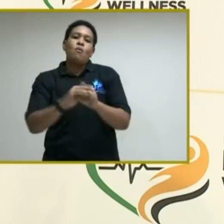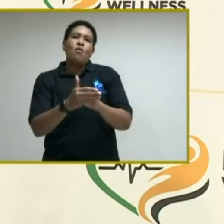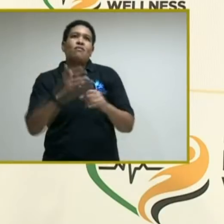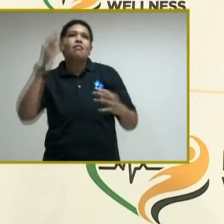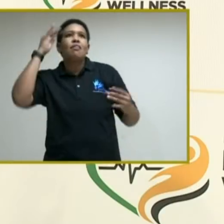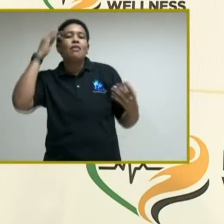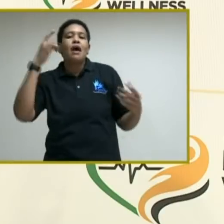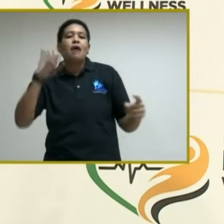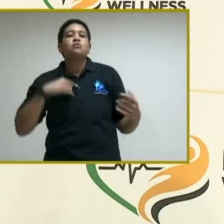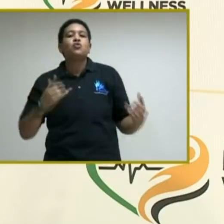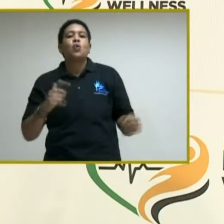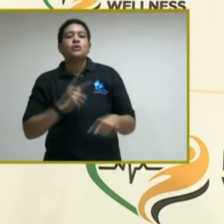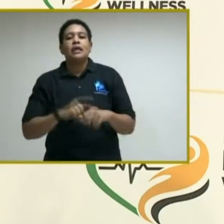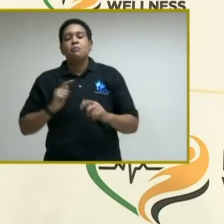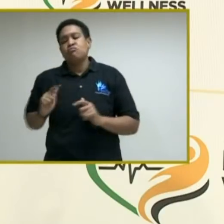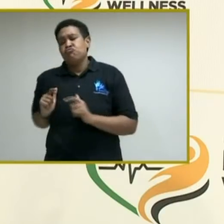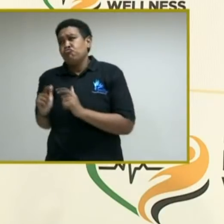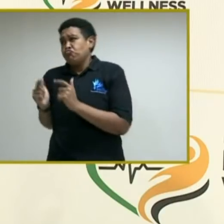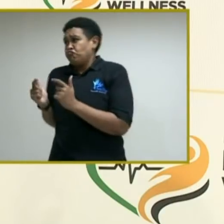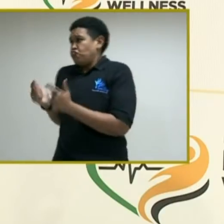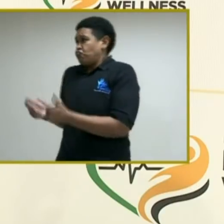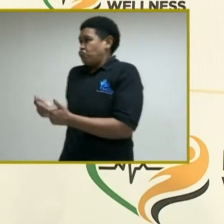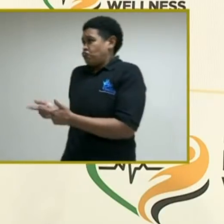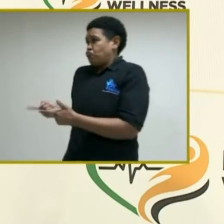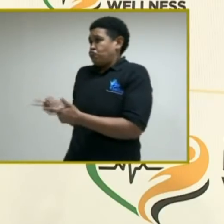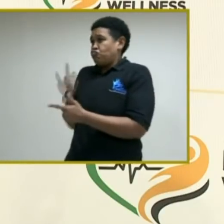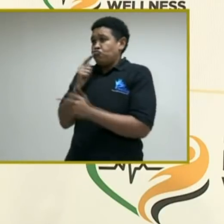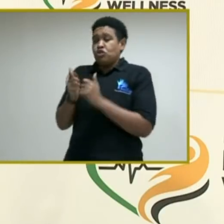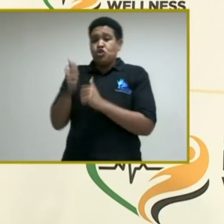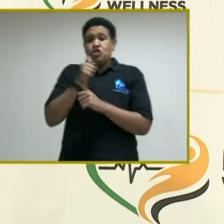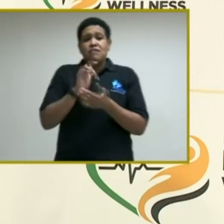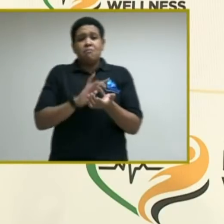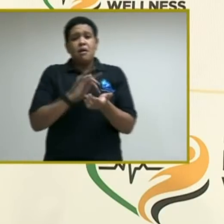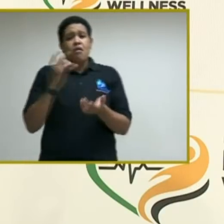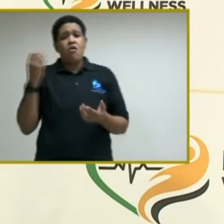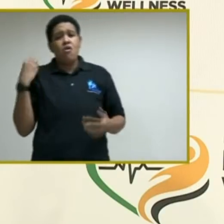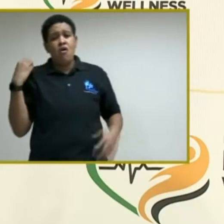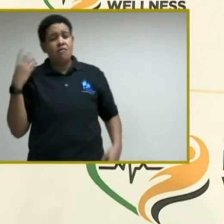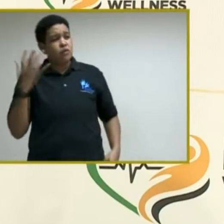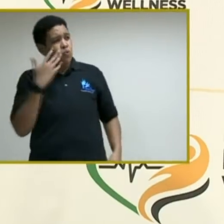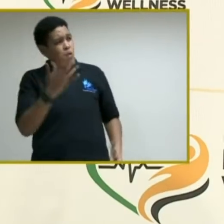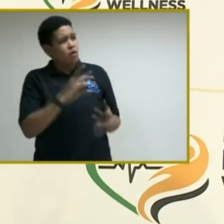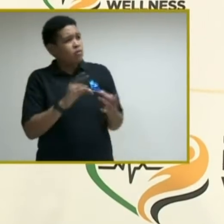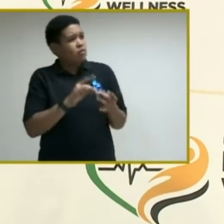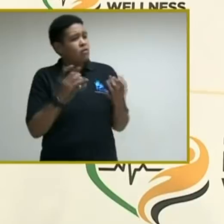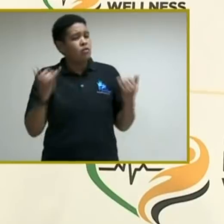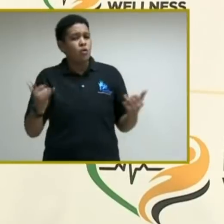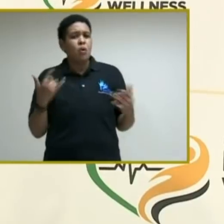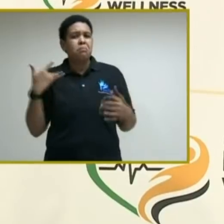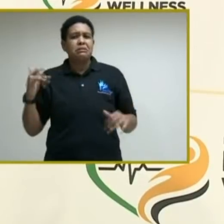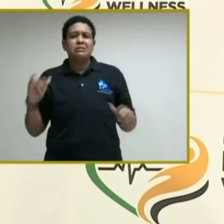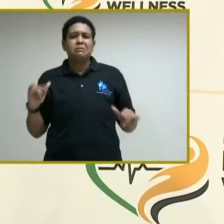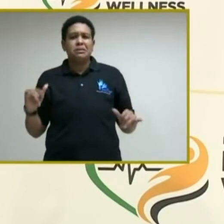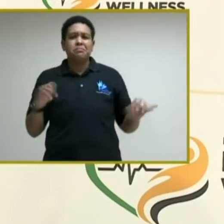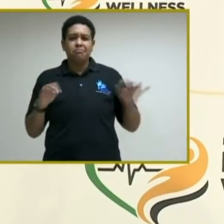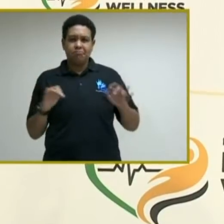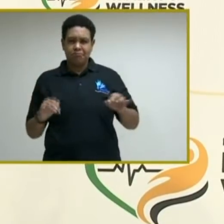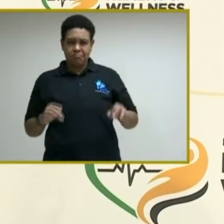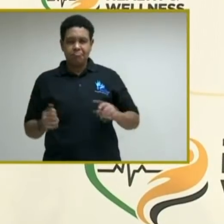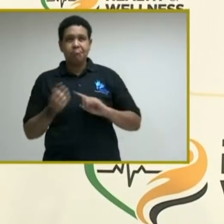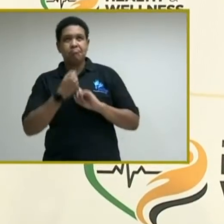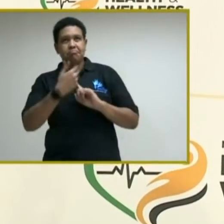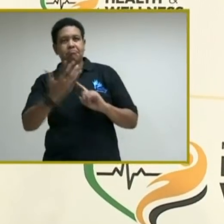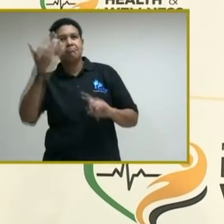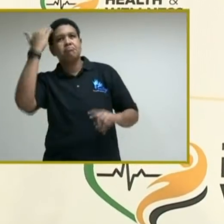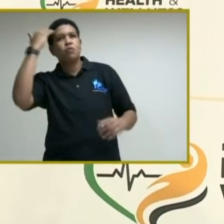So at this point, I'm going to ask the CMO to go into the numbers as we normally do, so you can get a sense of